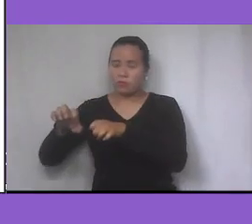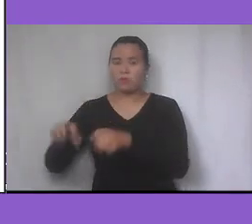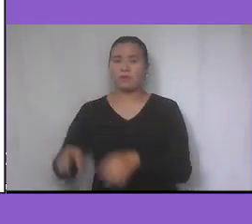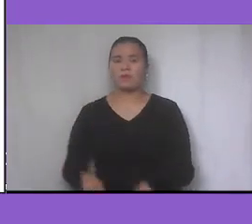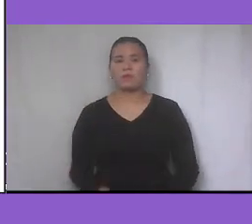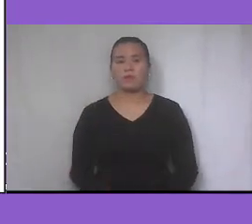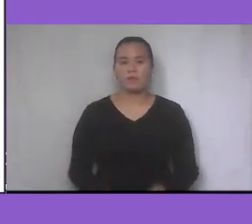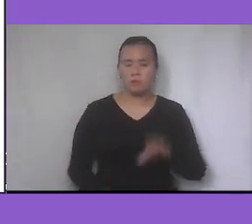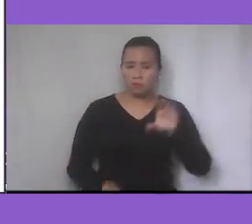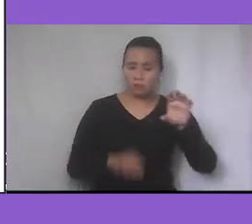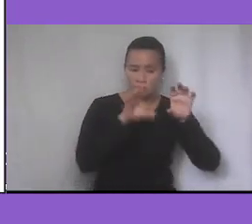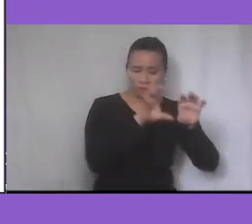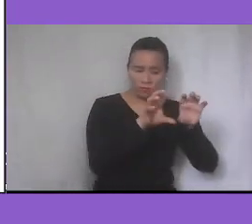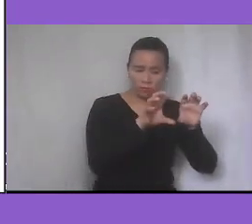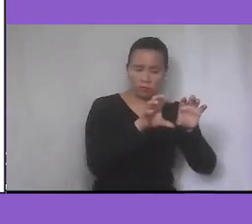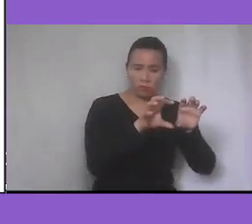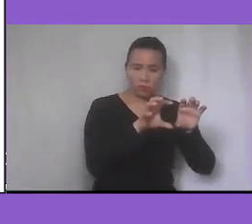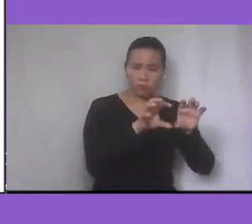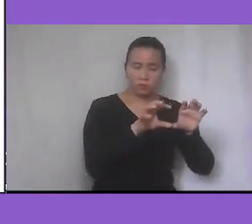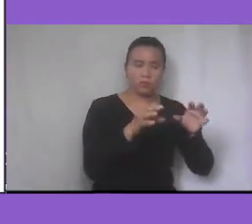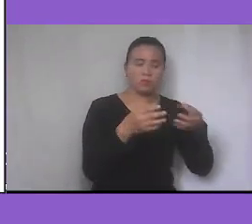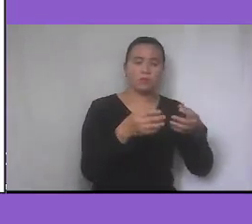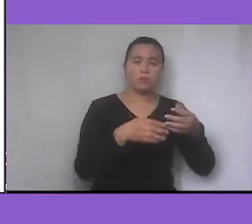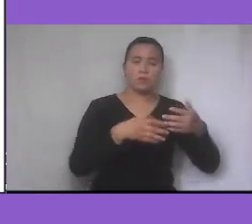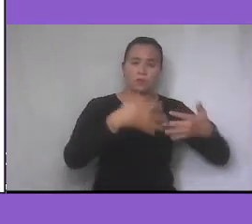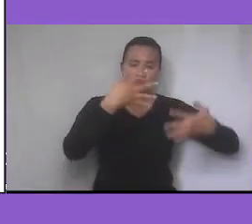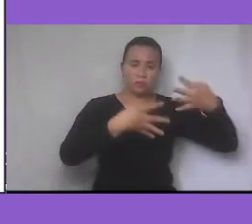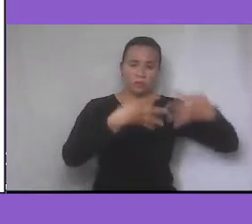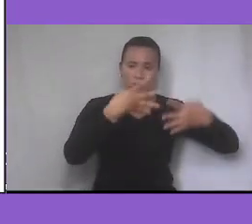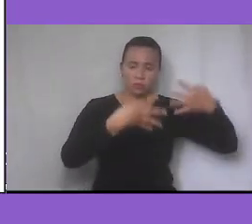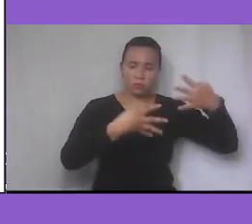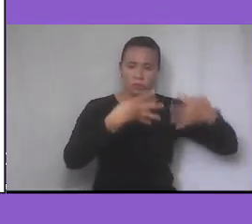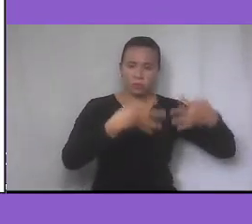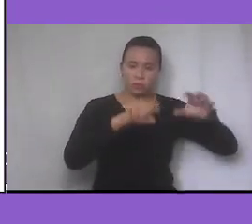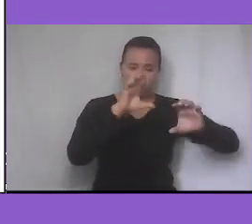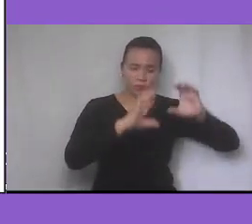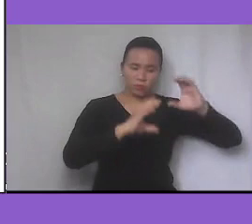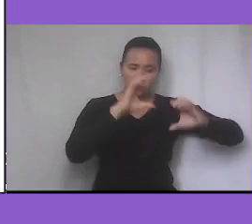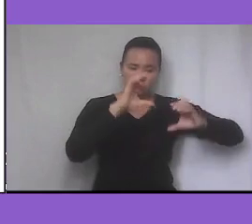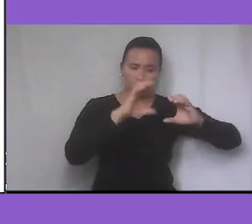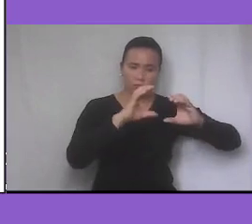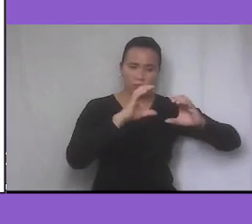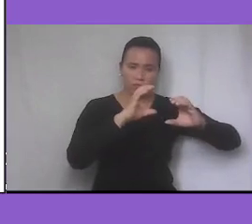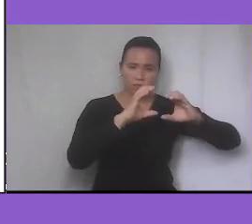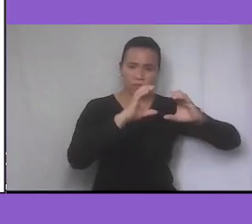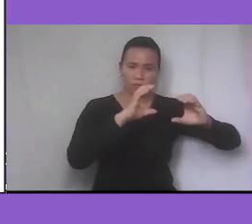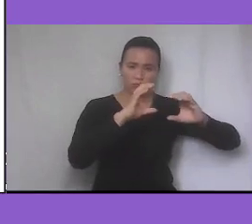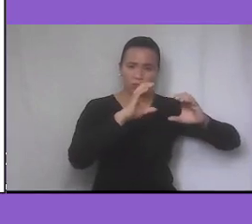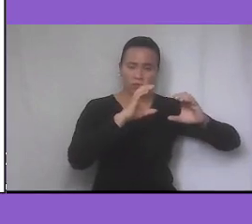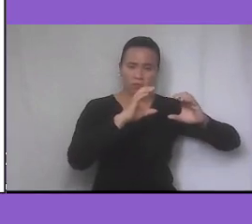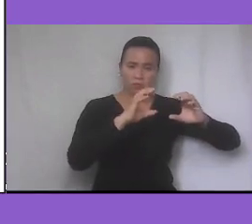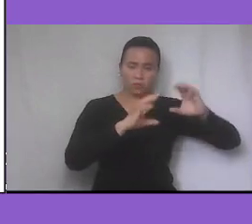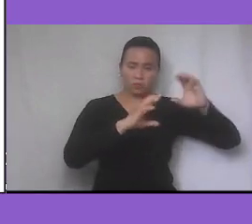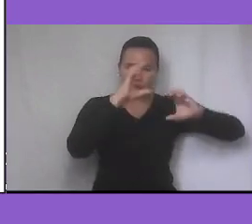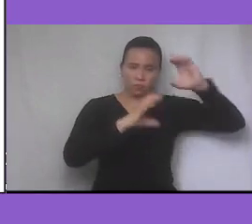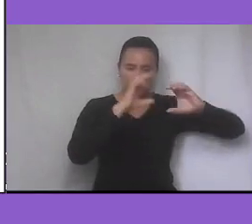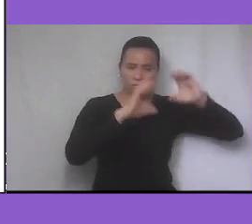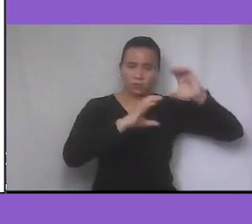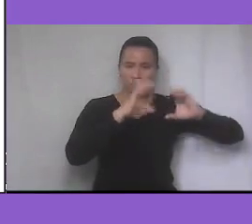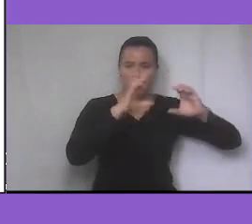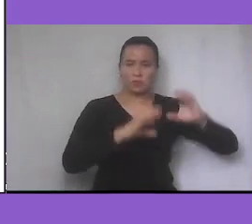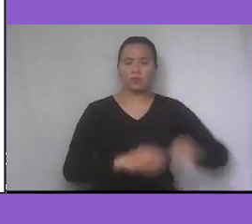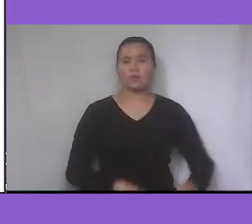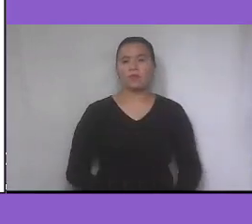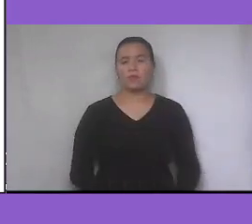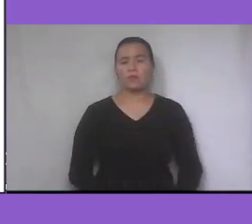comparison and contrast. We can use these flowcharts in order to document text structure or paragraphs that